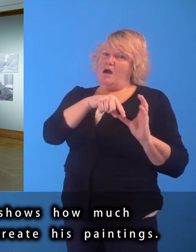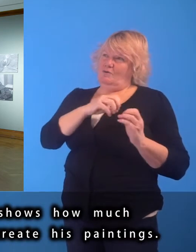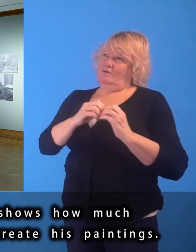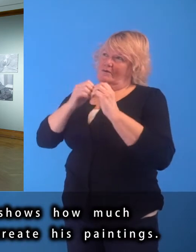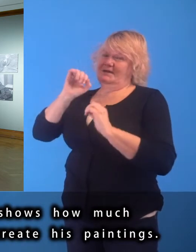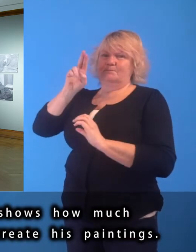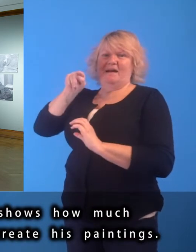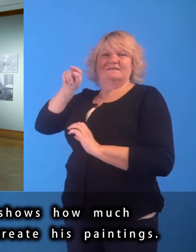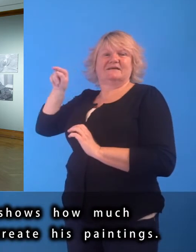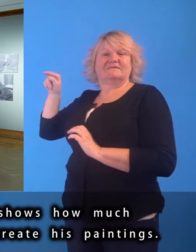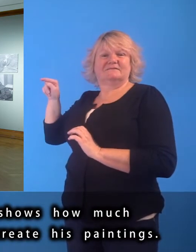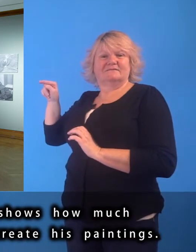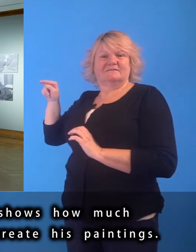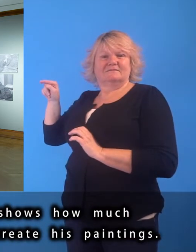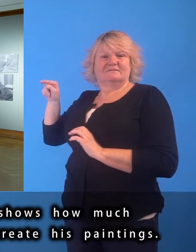paintings.